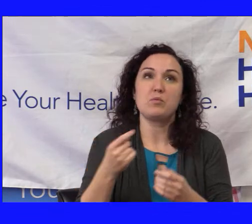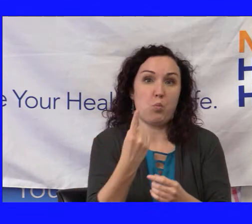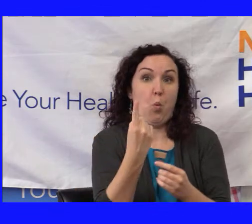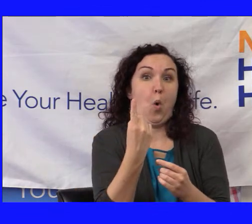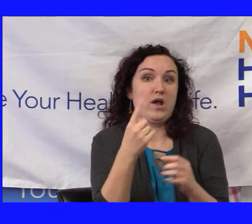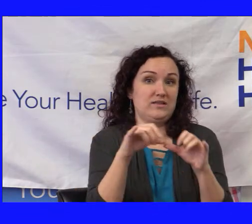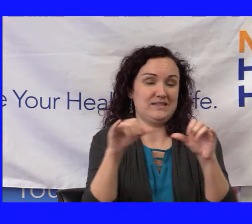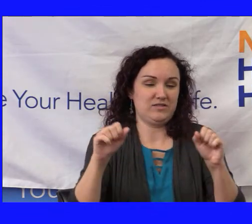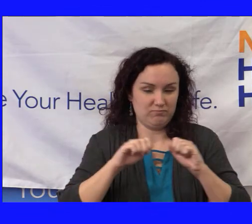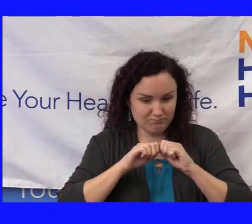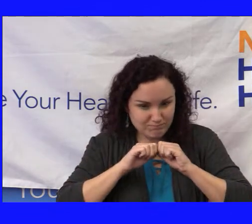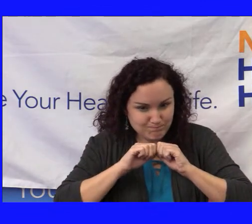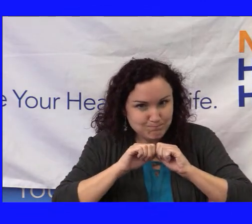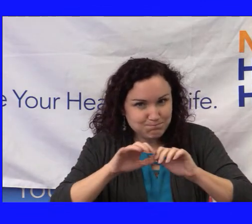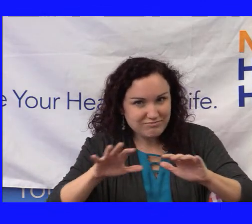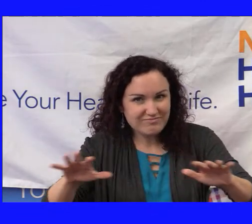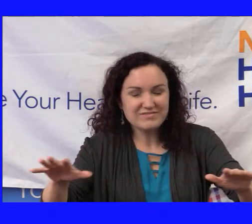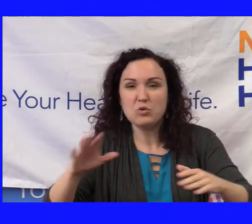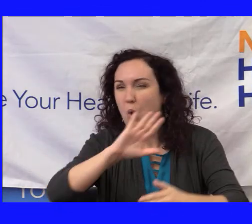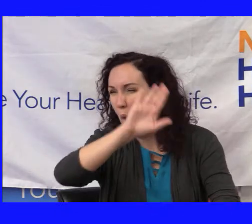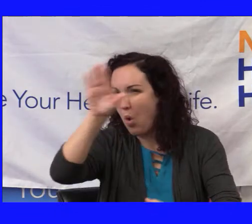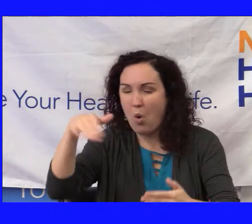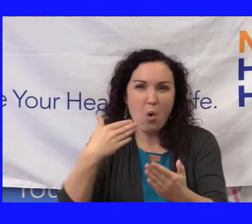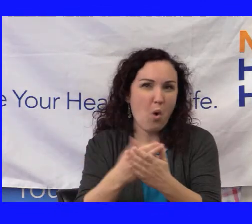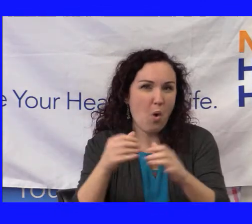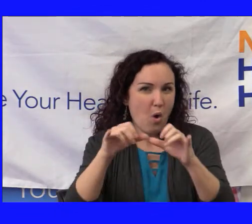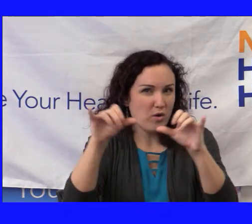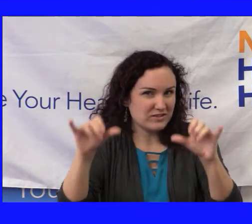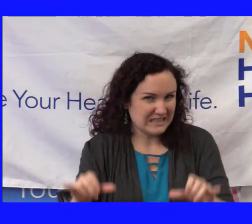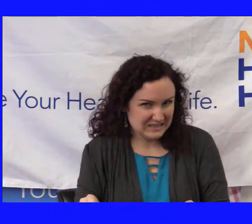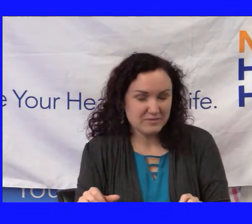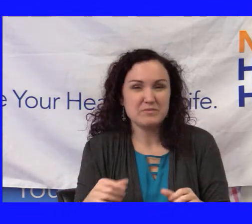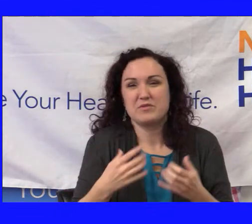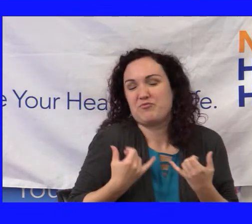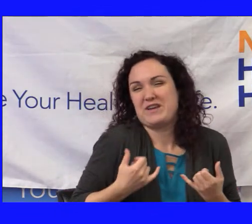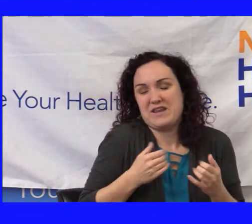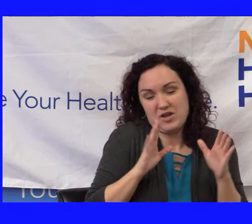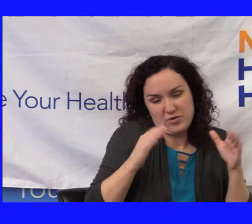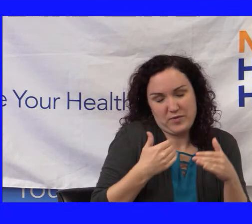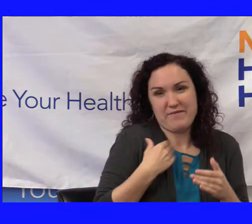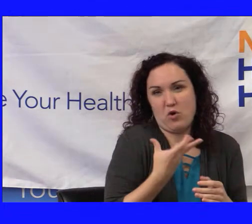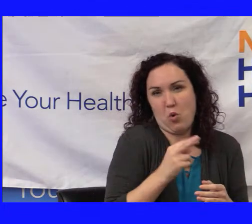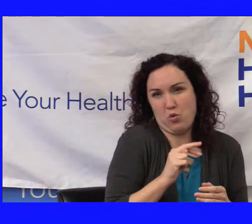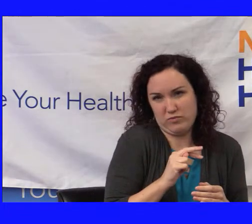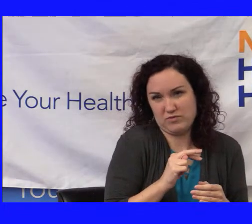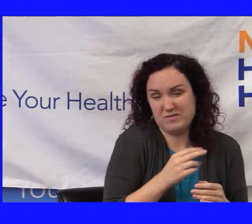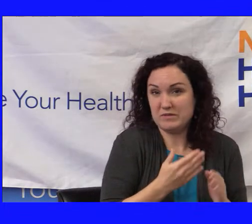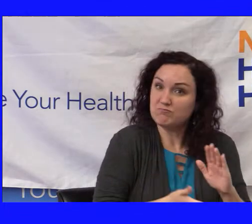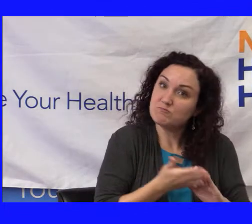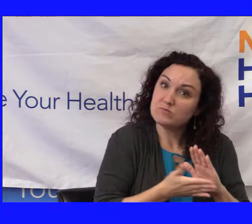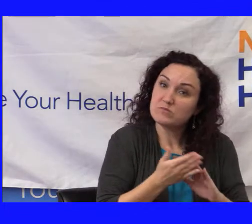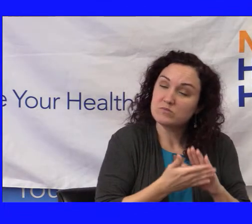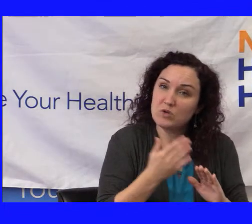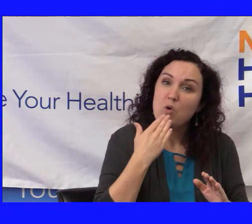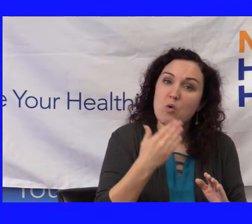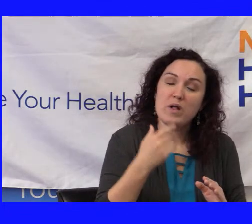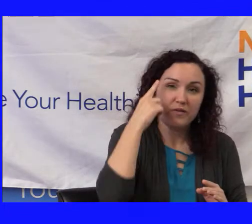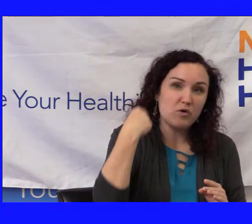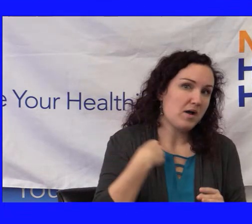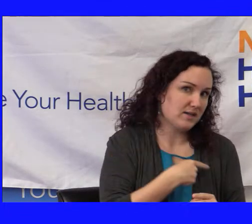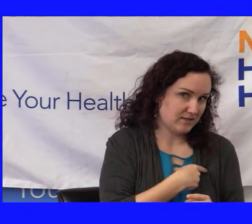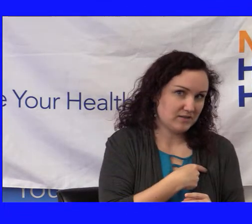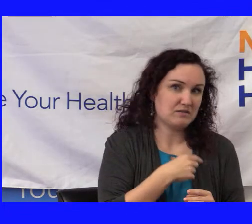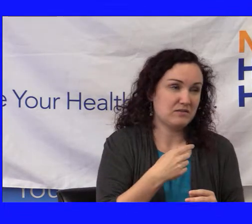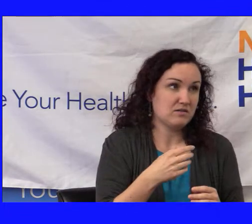the, the 6 post-acute buildings. But right now, it's working really well what we have, and it took us about